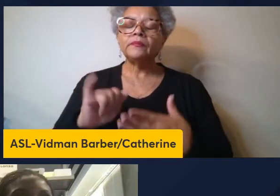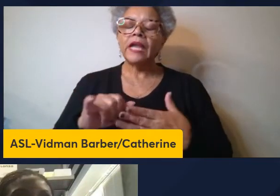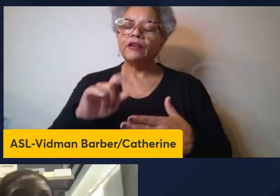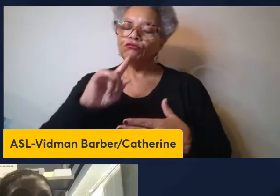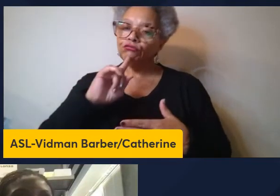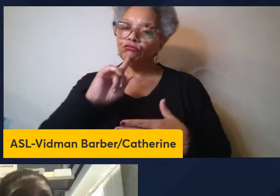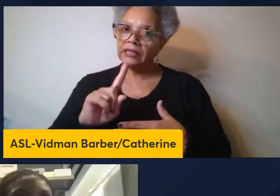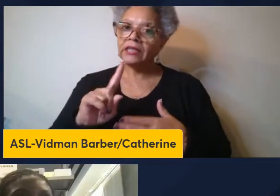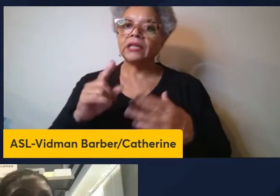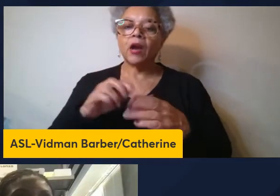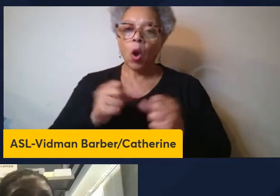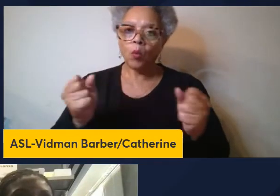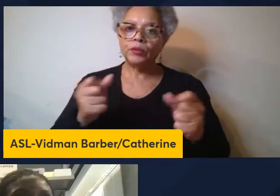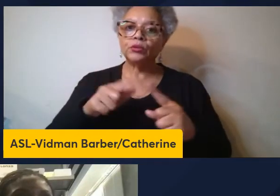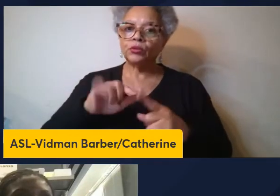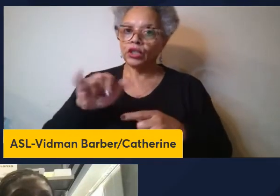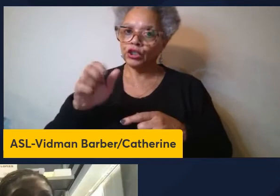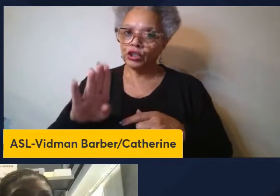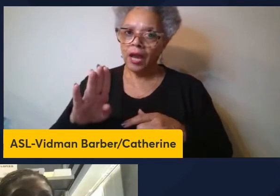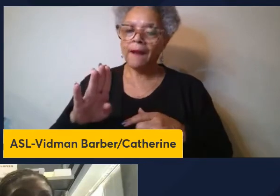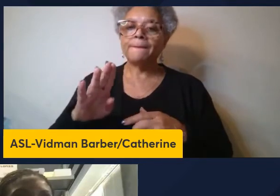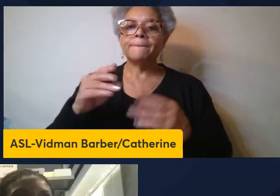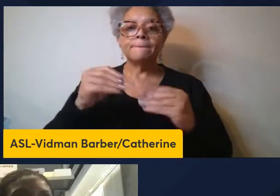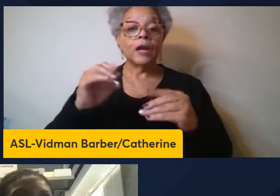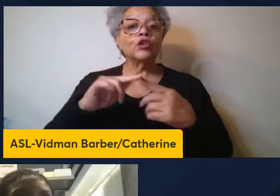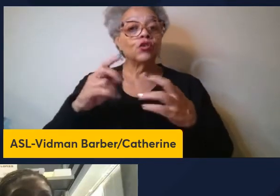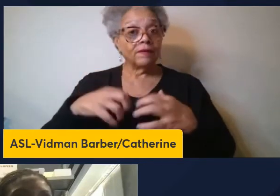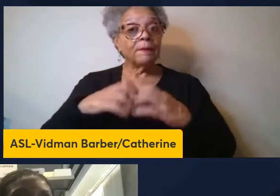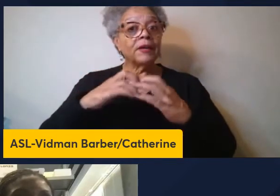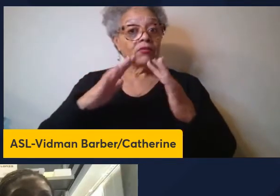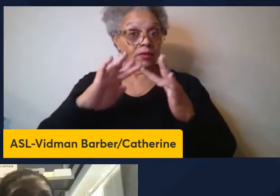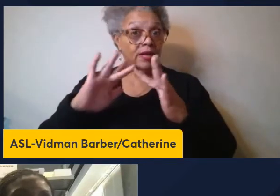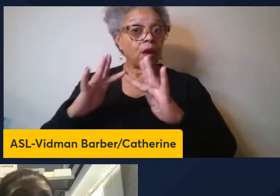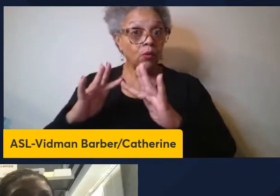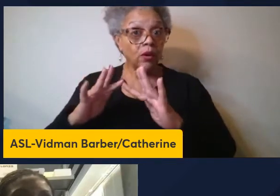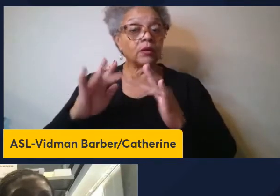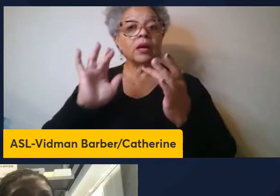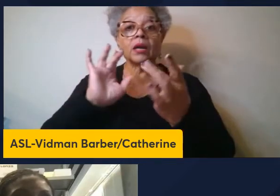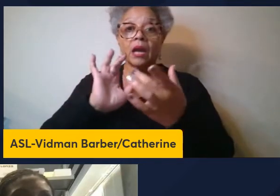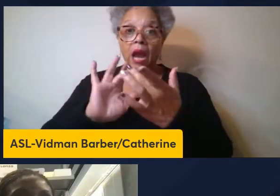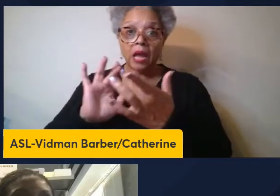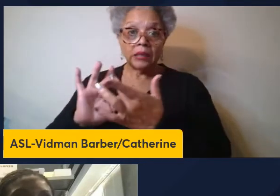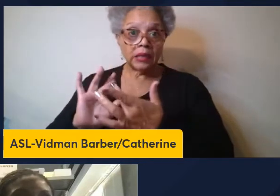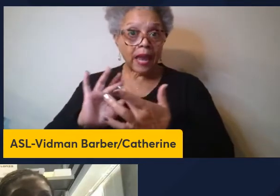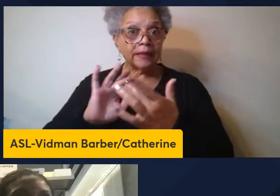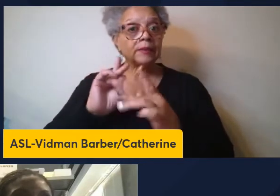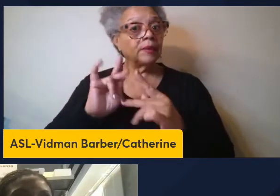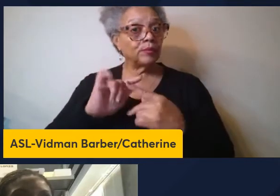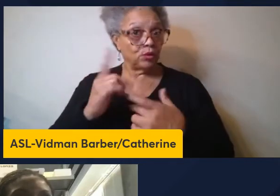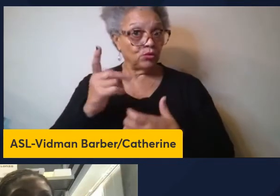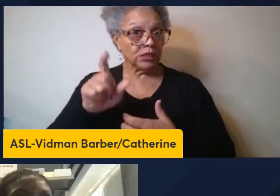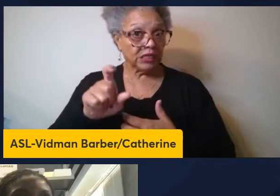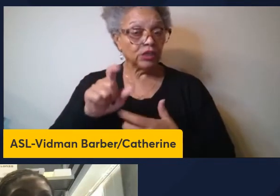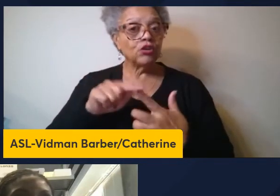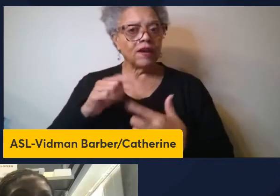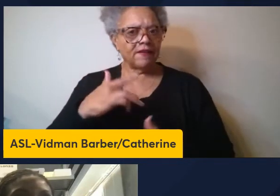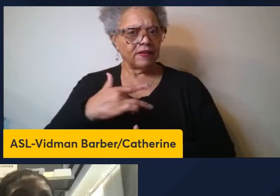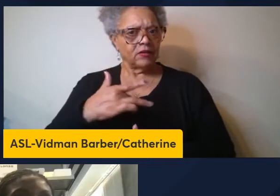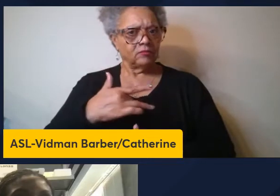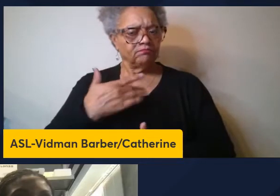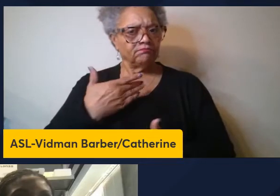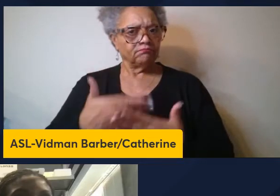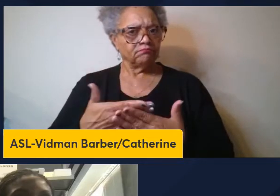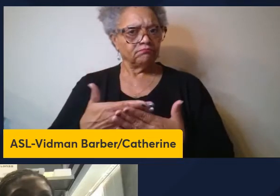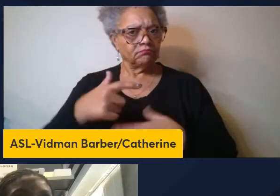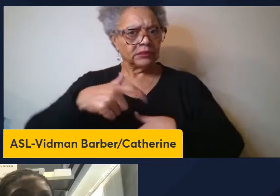market, you would have built that network that you need. You would have contacted the people that you need. You would have a good sense of whether it's a